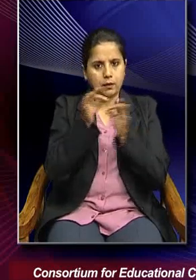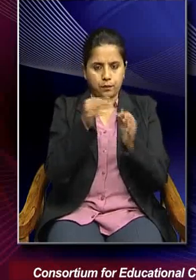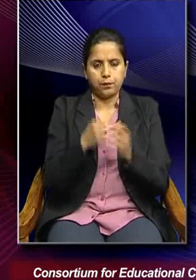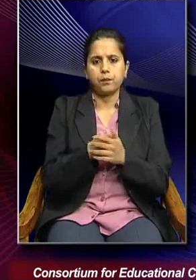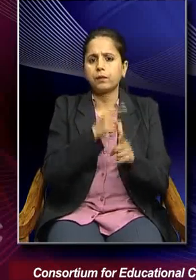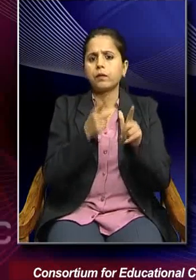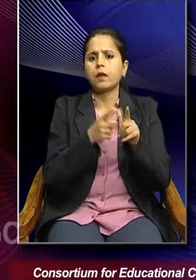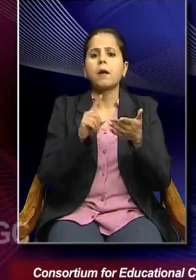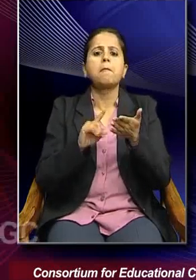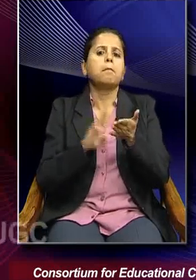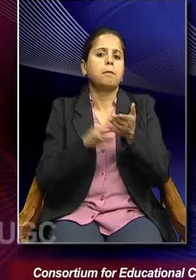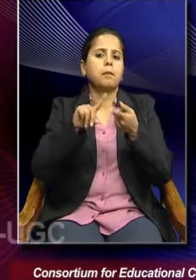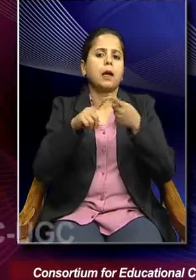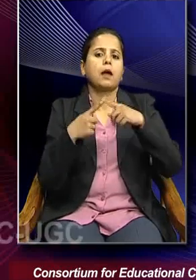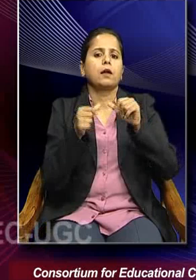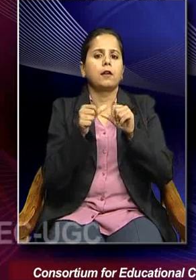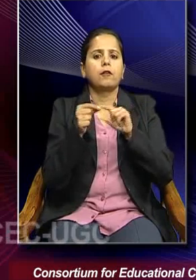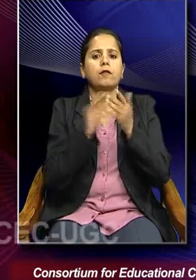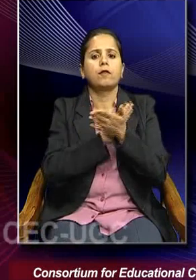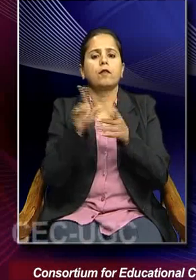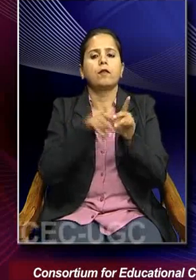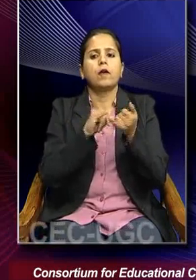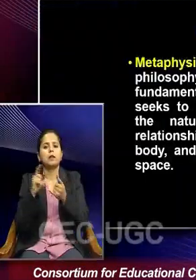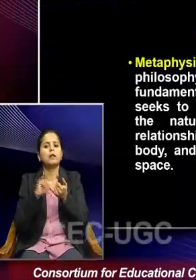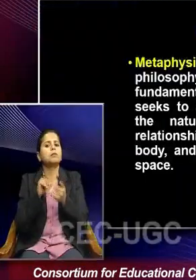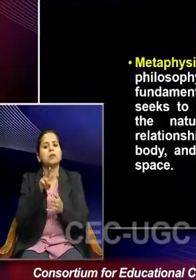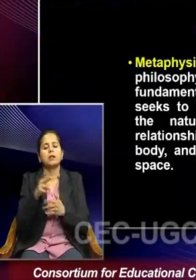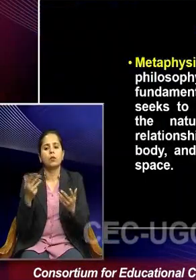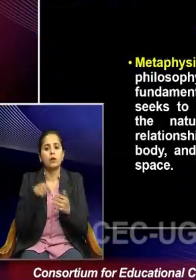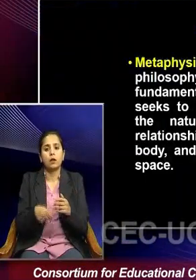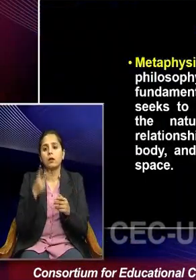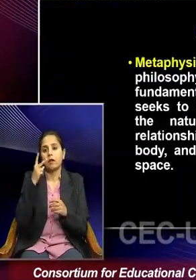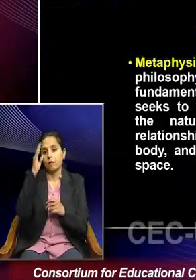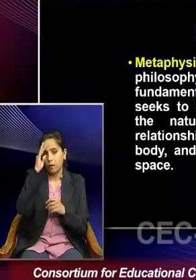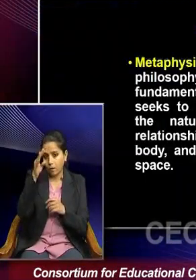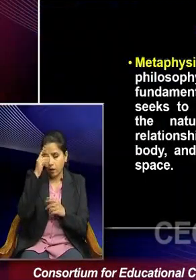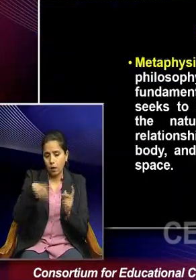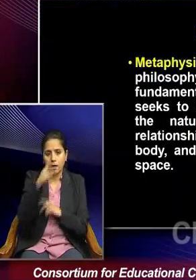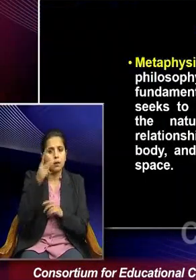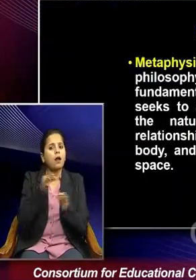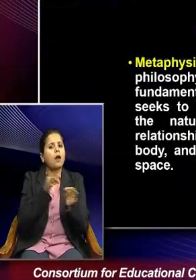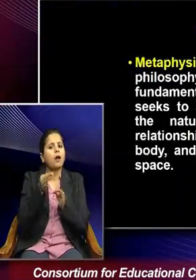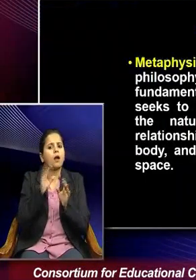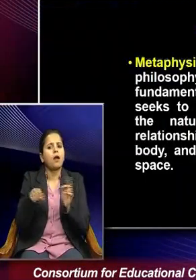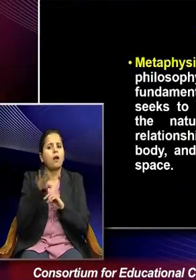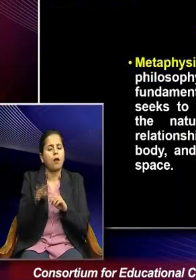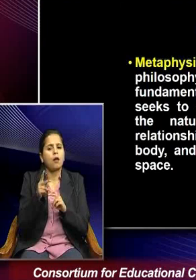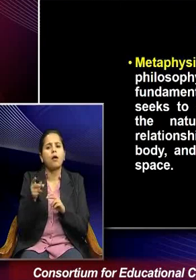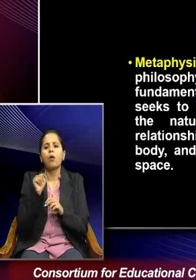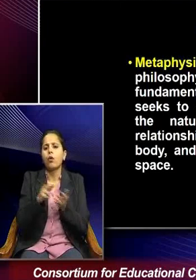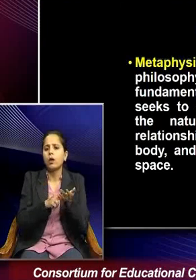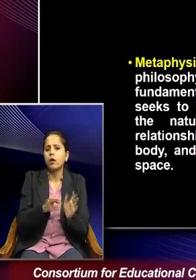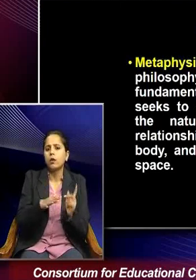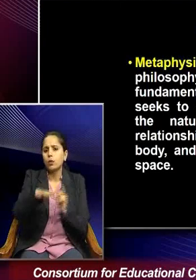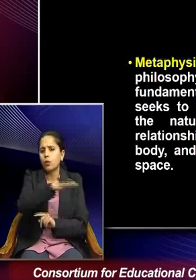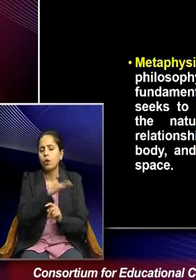What is metaphysics? This branch of philosophy deals with the fundamental nature